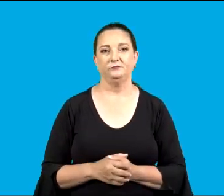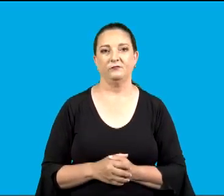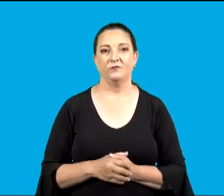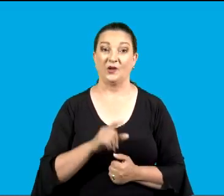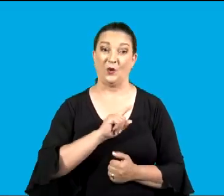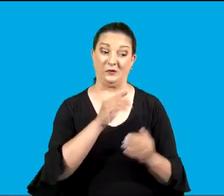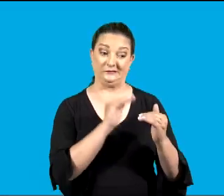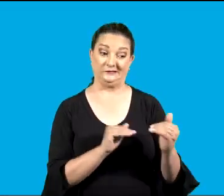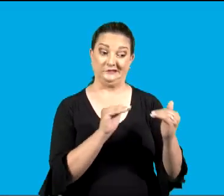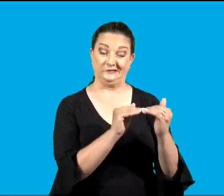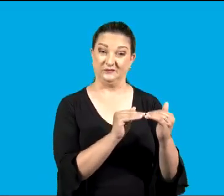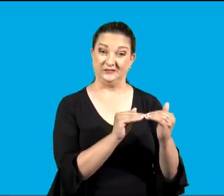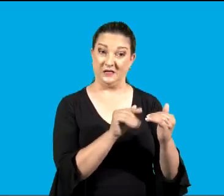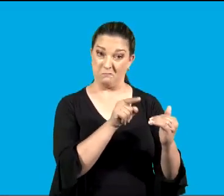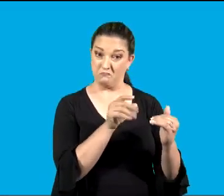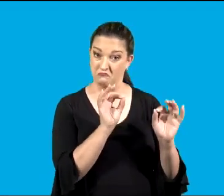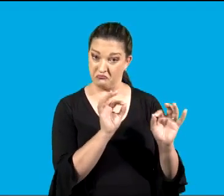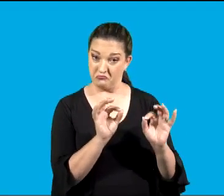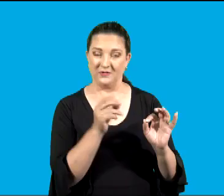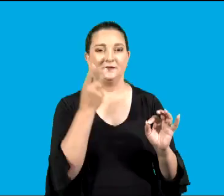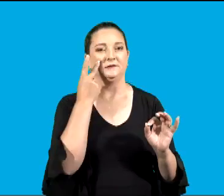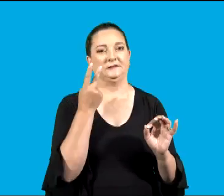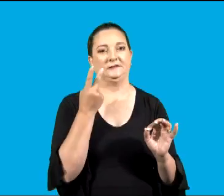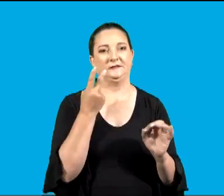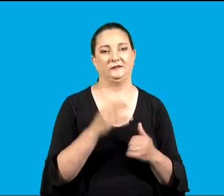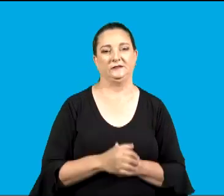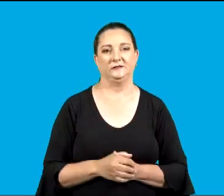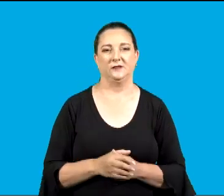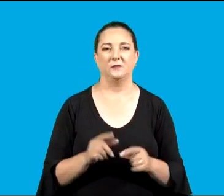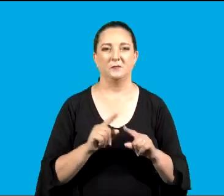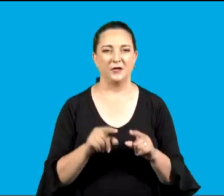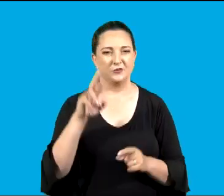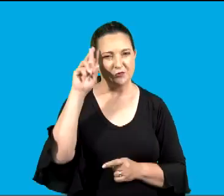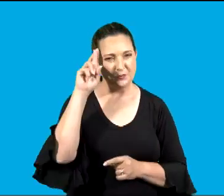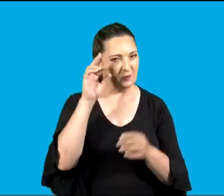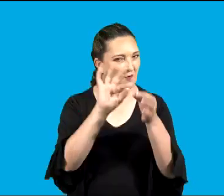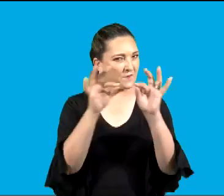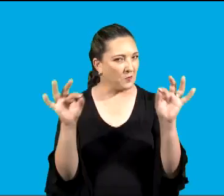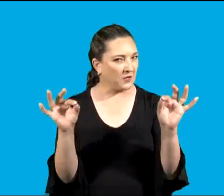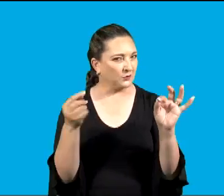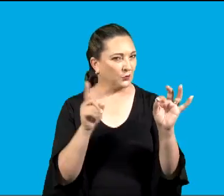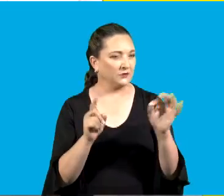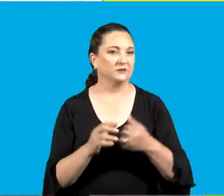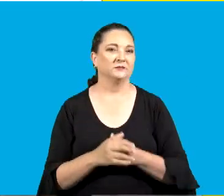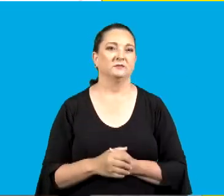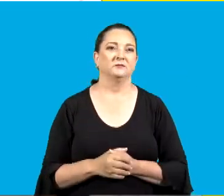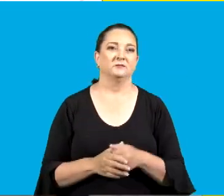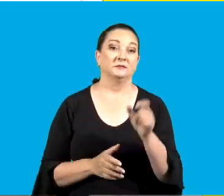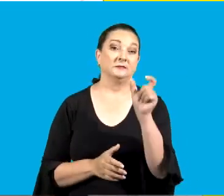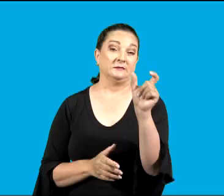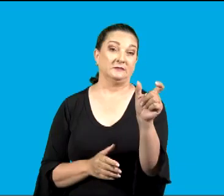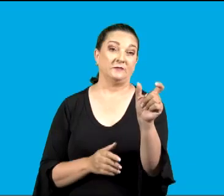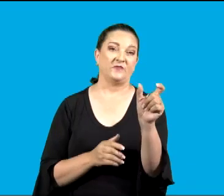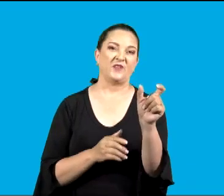confirm that that break-even point is correct. In order for you to do that, remember the formula to calculate break-even